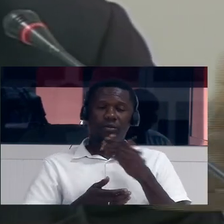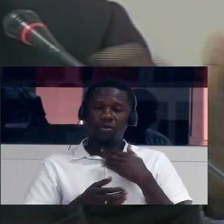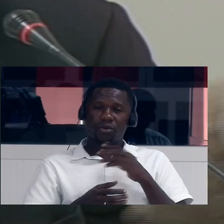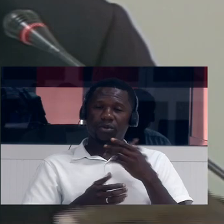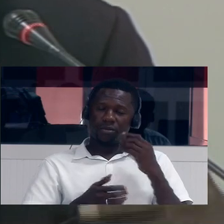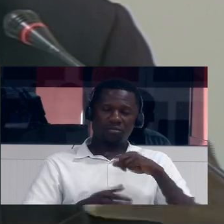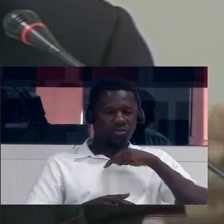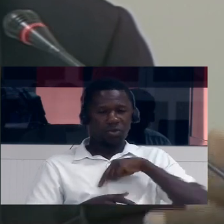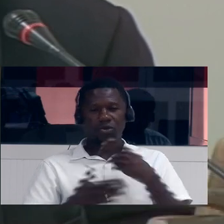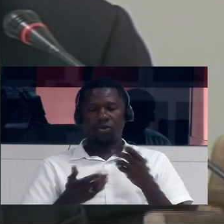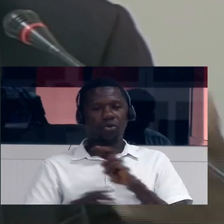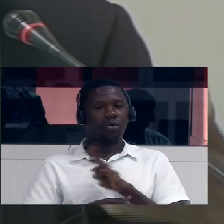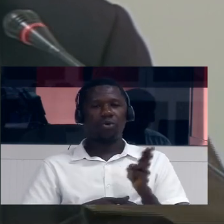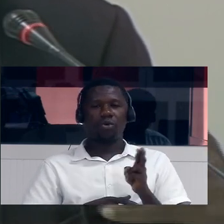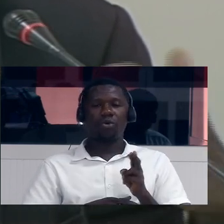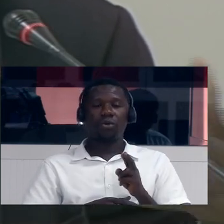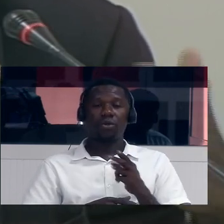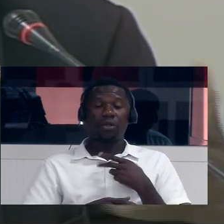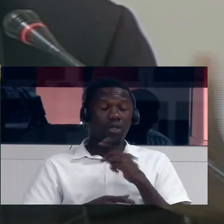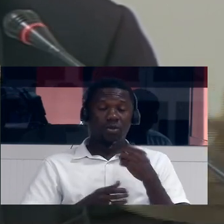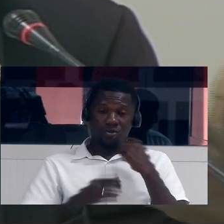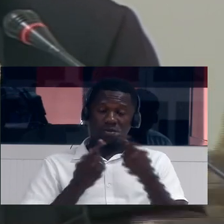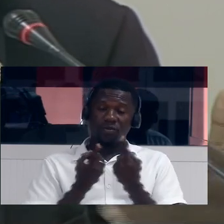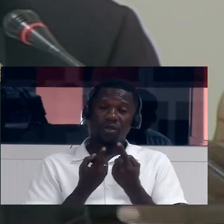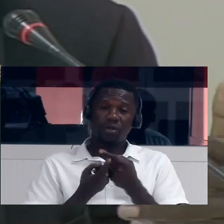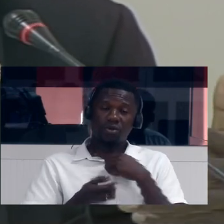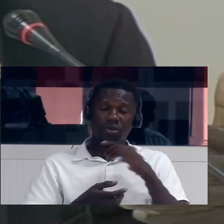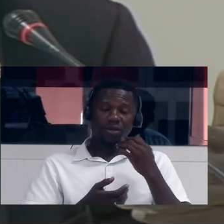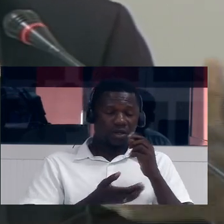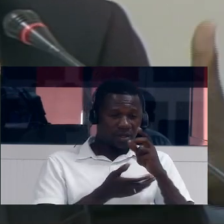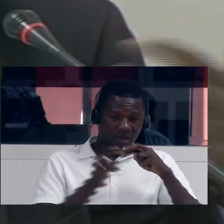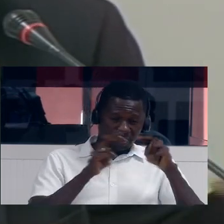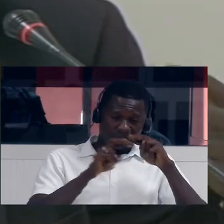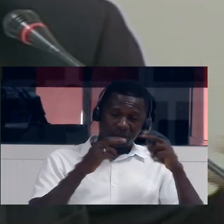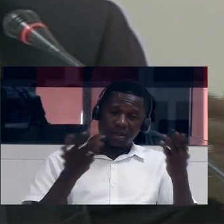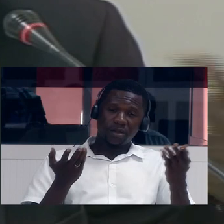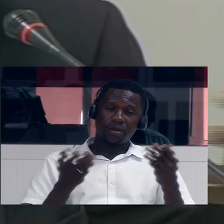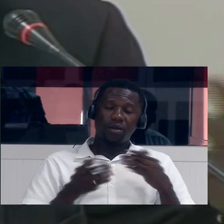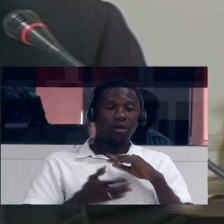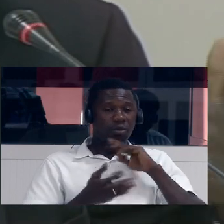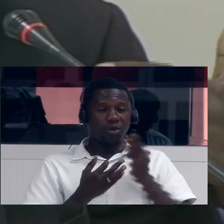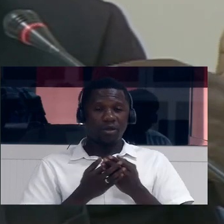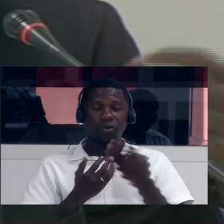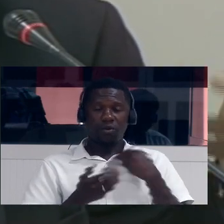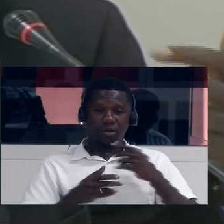some upset or so. No, it is someone to get into some of those details. I believe we can continue